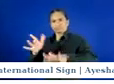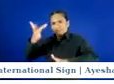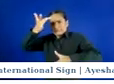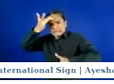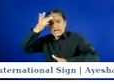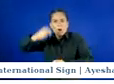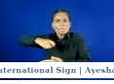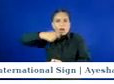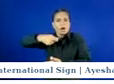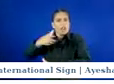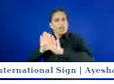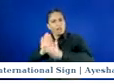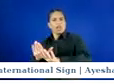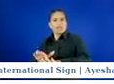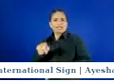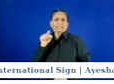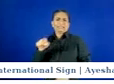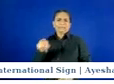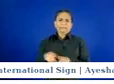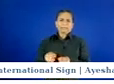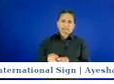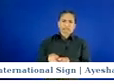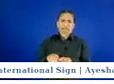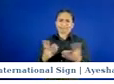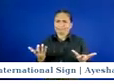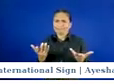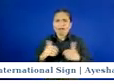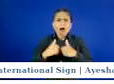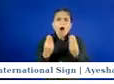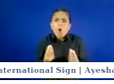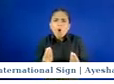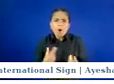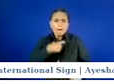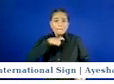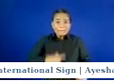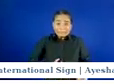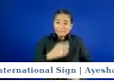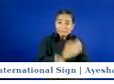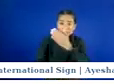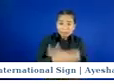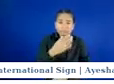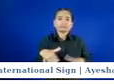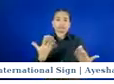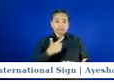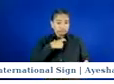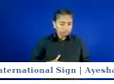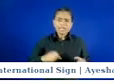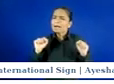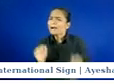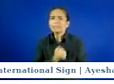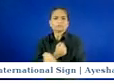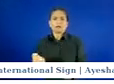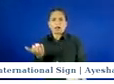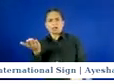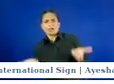2012, when the new law was passed, we saw a different definition of the disability, which included the social aspect,